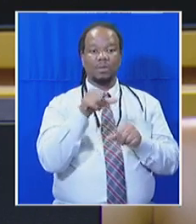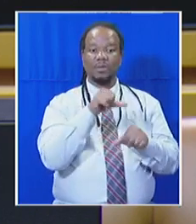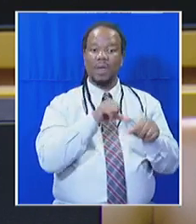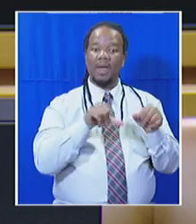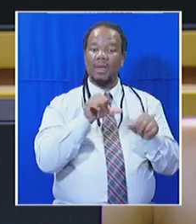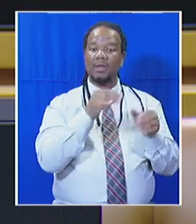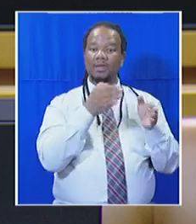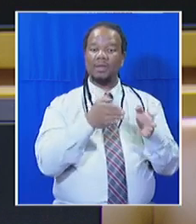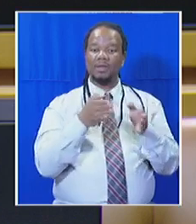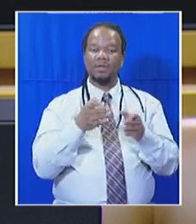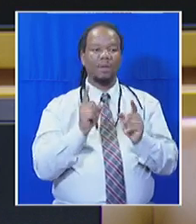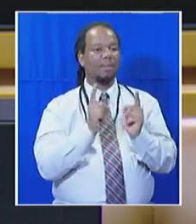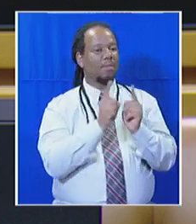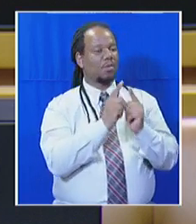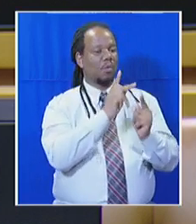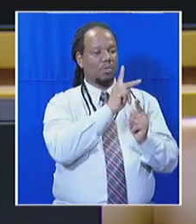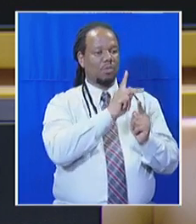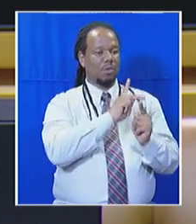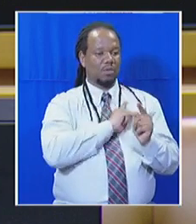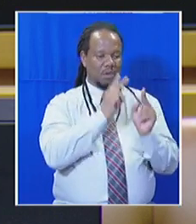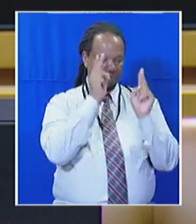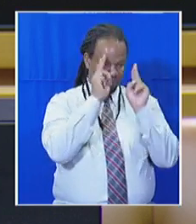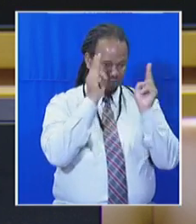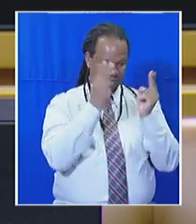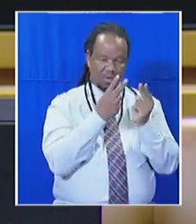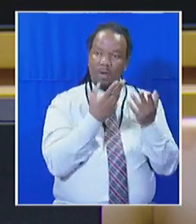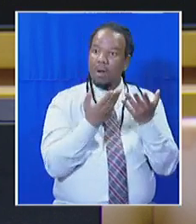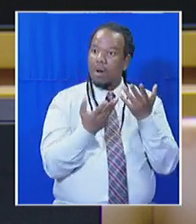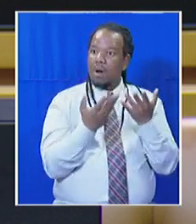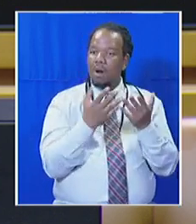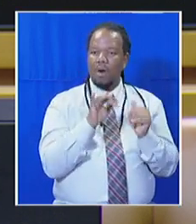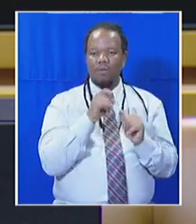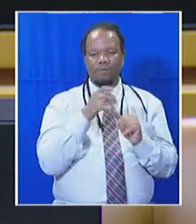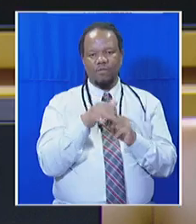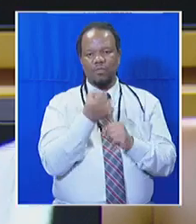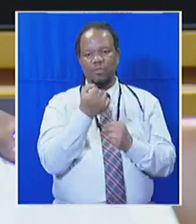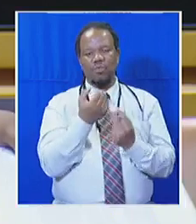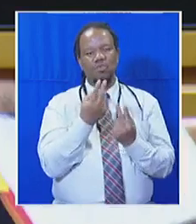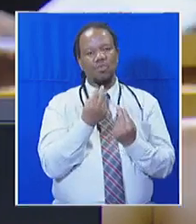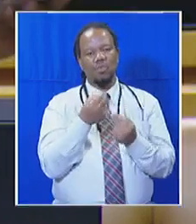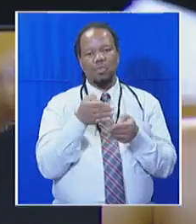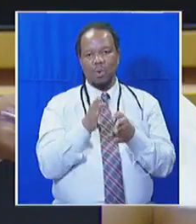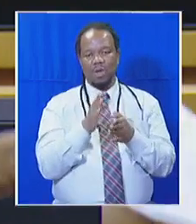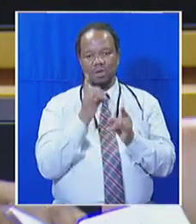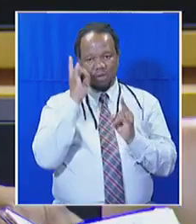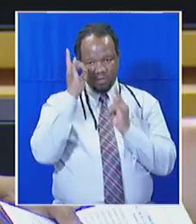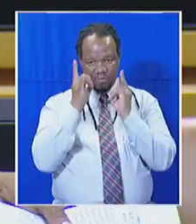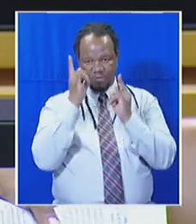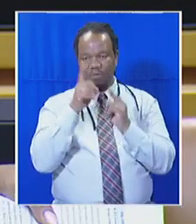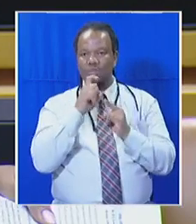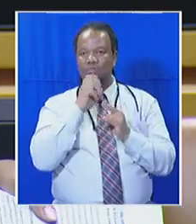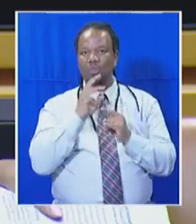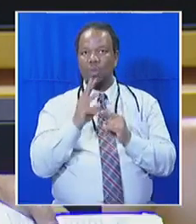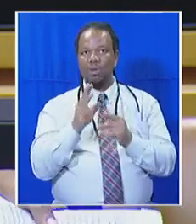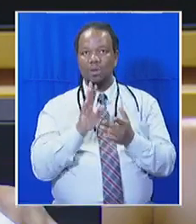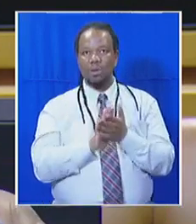University of KwaZulu-Natal to look at innovative water generating solutions. So both science as